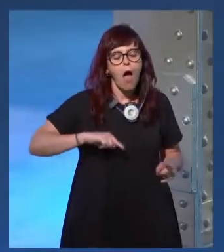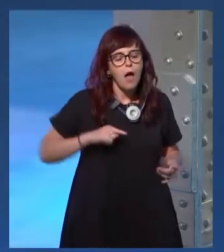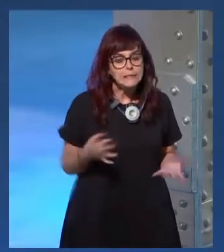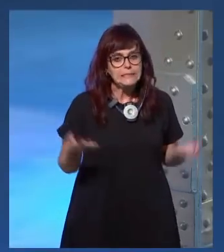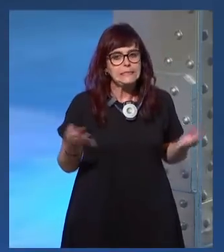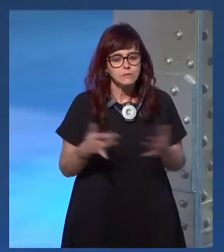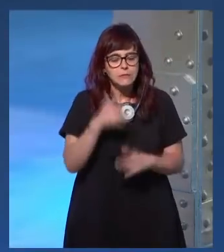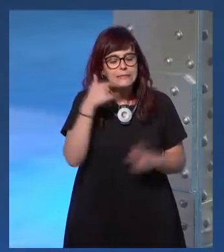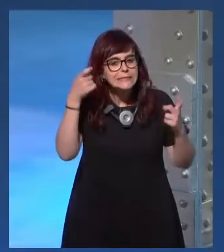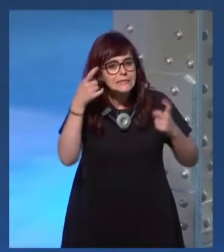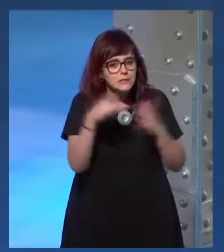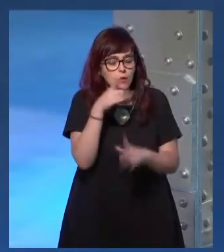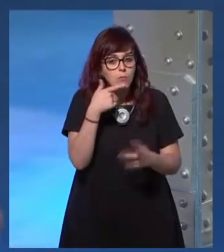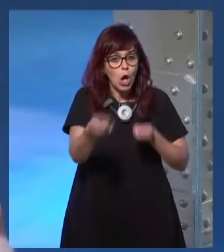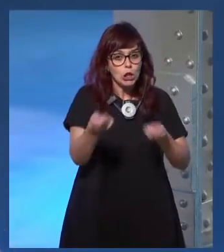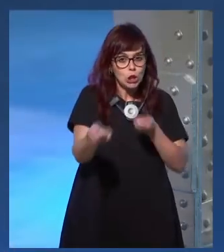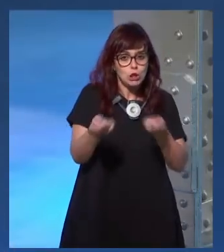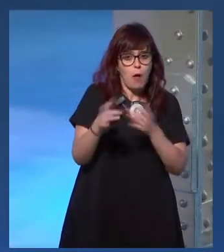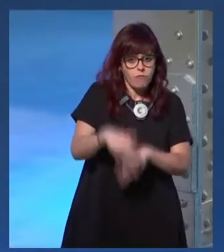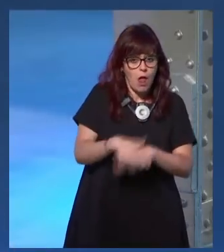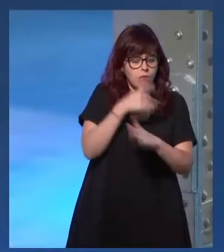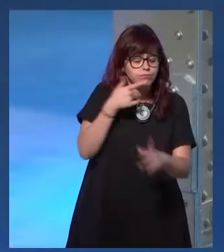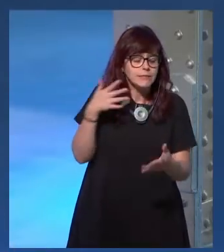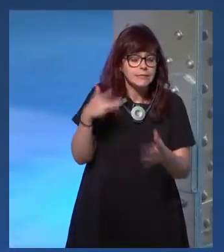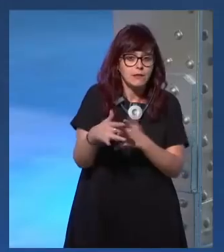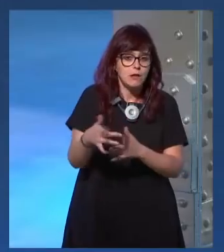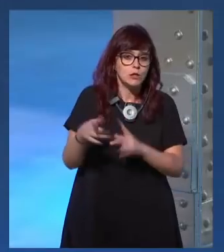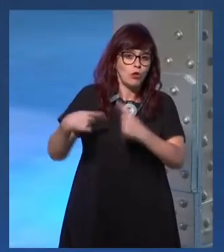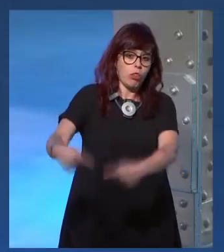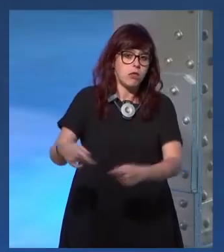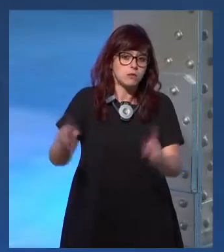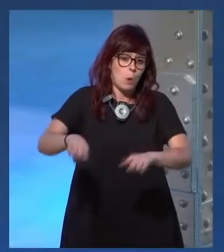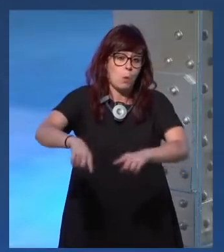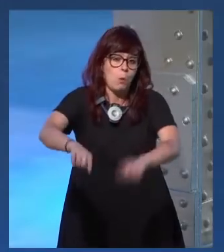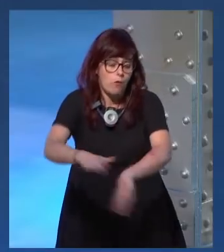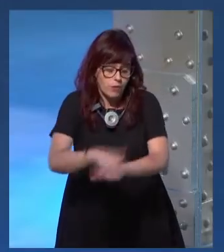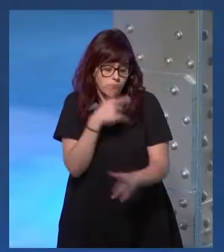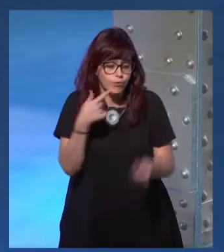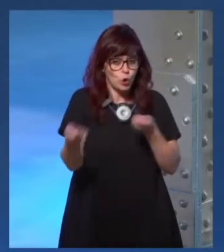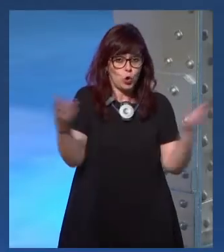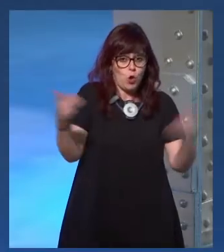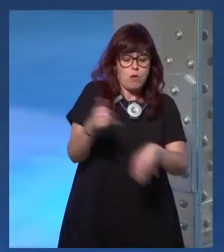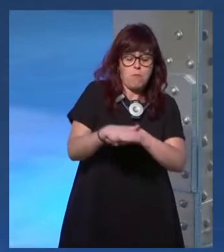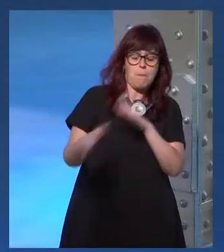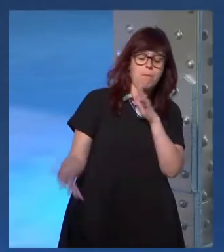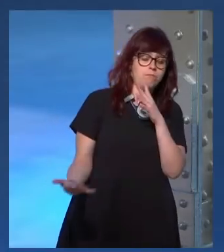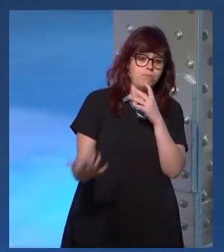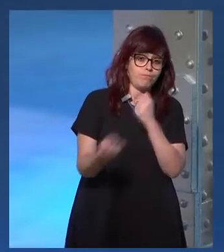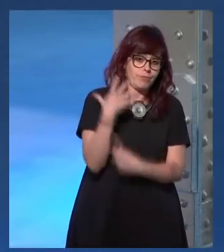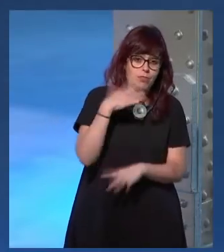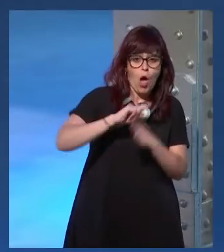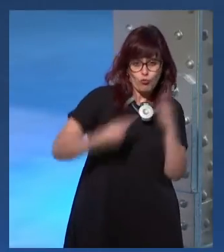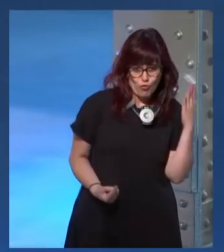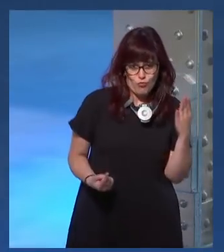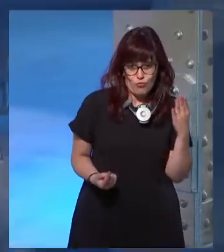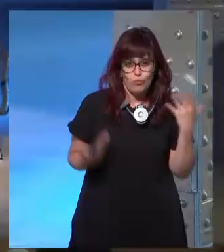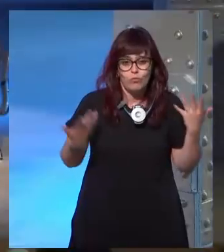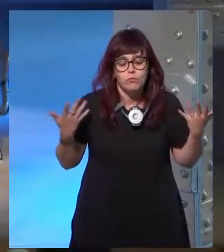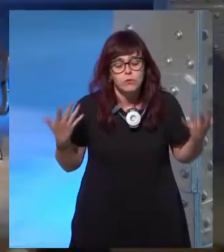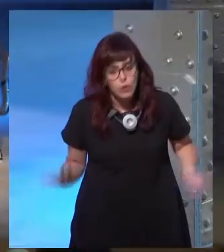basis without and not letting it affect you to a point that you want to leave aside the struggle?